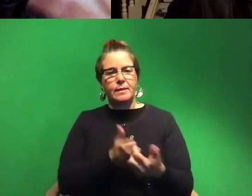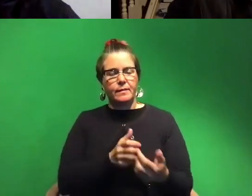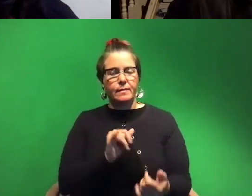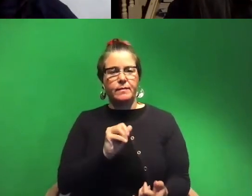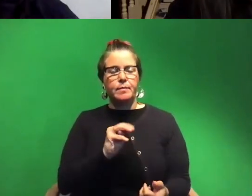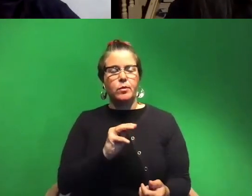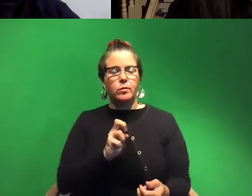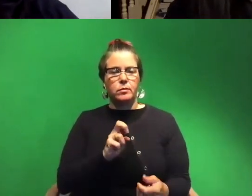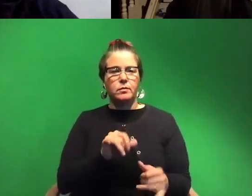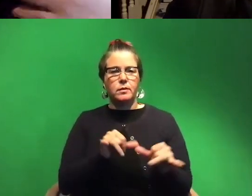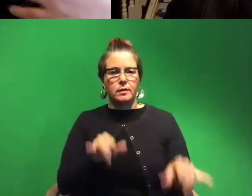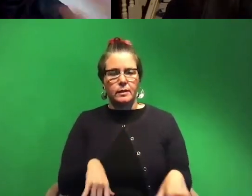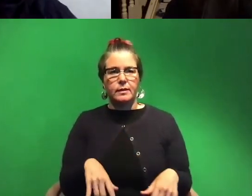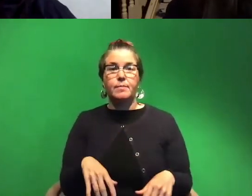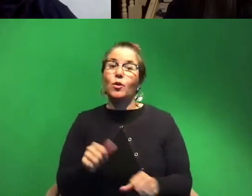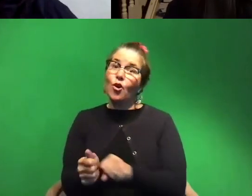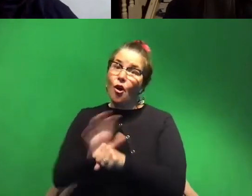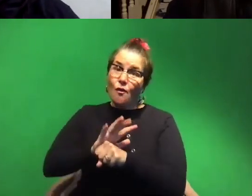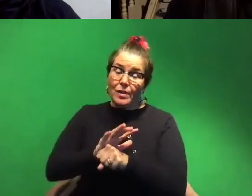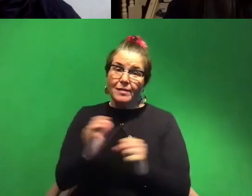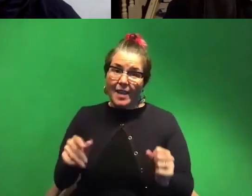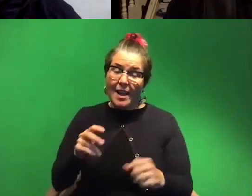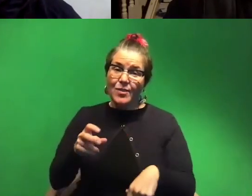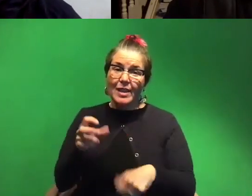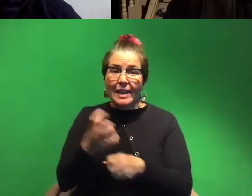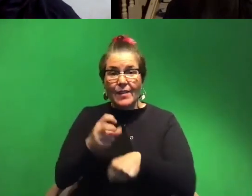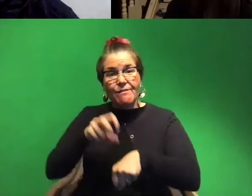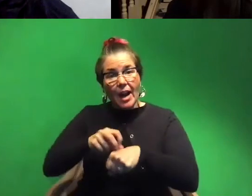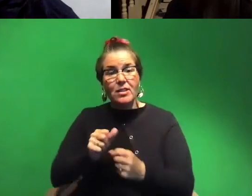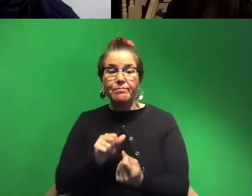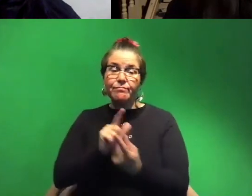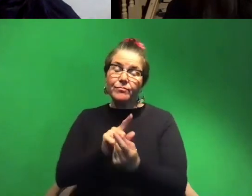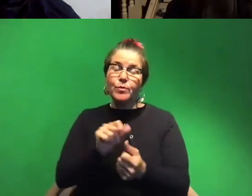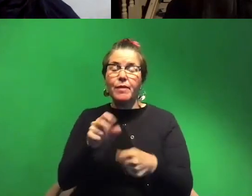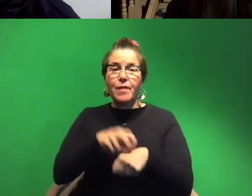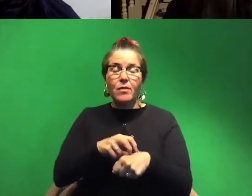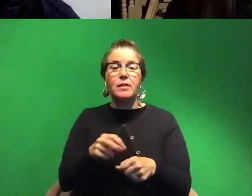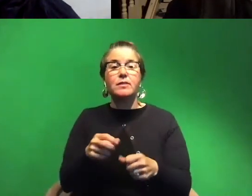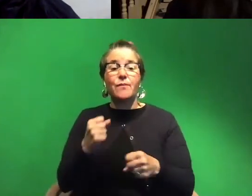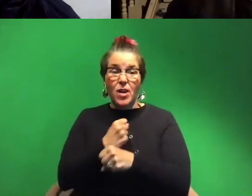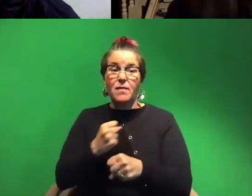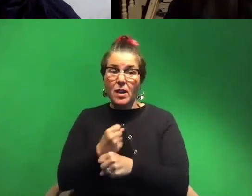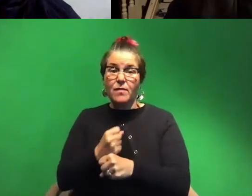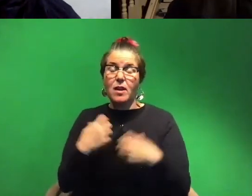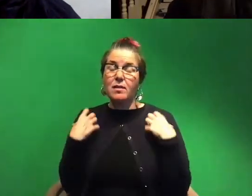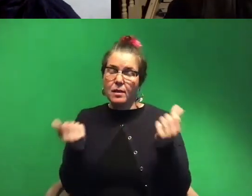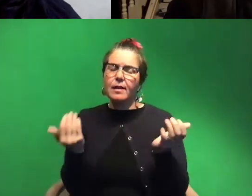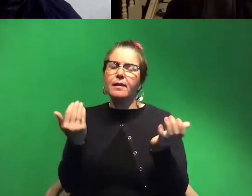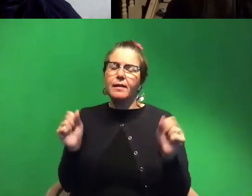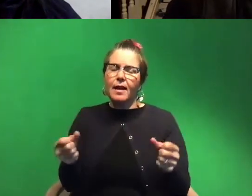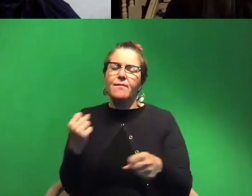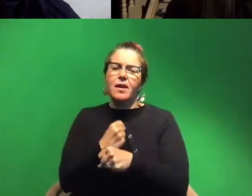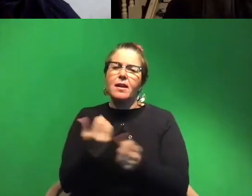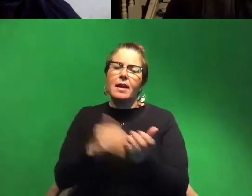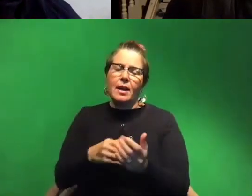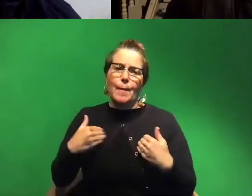why, speaking of COVID, we get viruses. If you encounter a virus, once you've fought it off, you can fight it off again because your body remembers it.